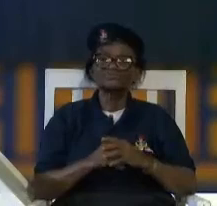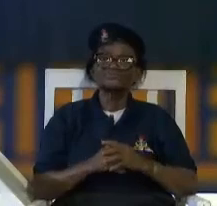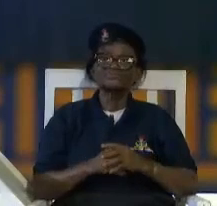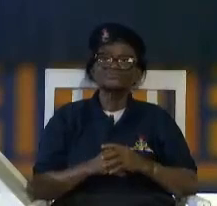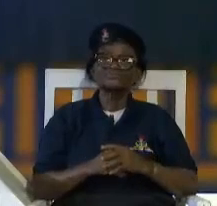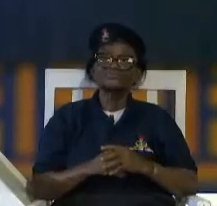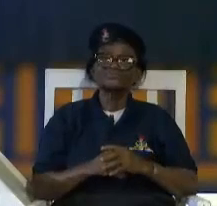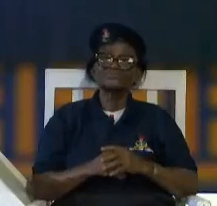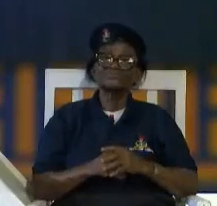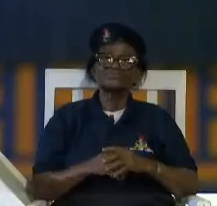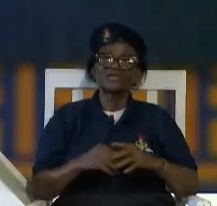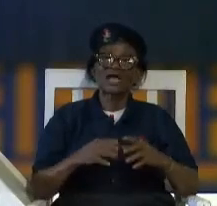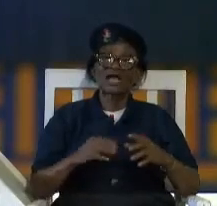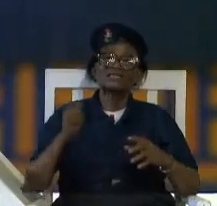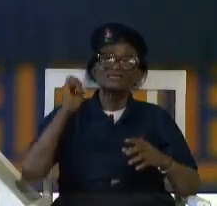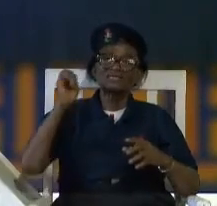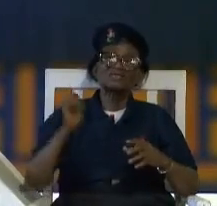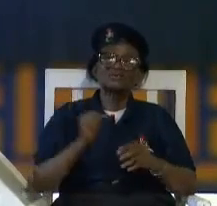And he got drunk.